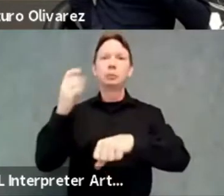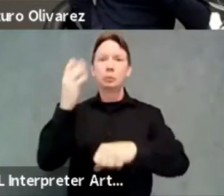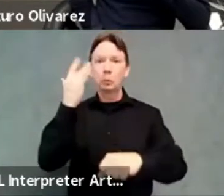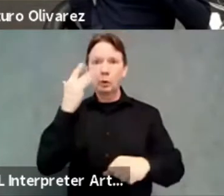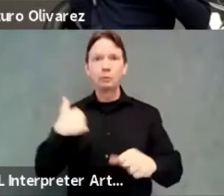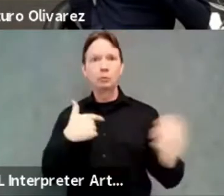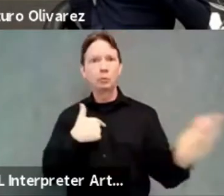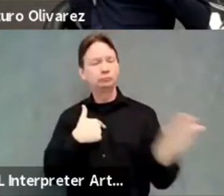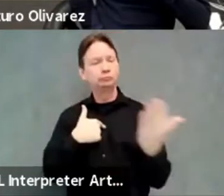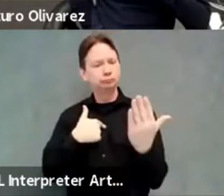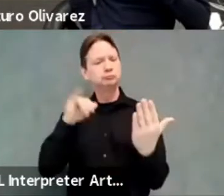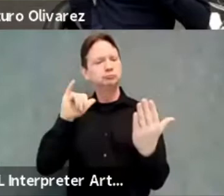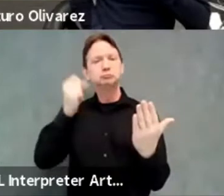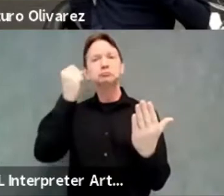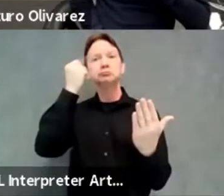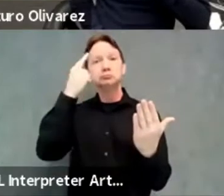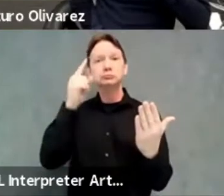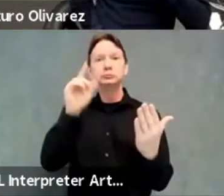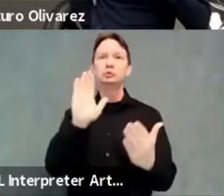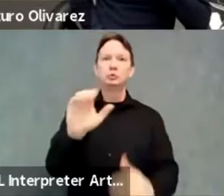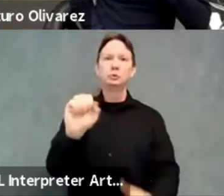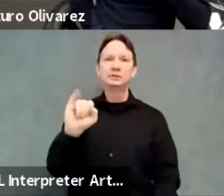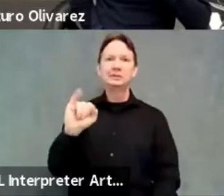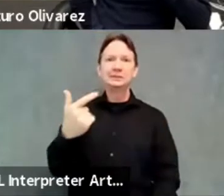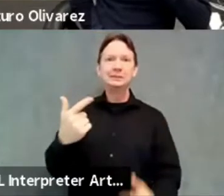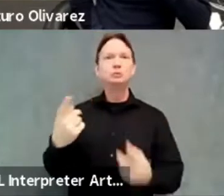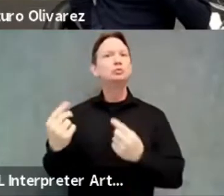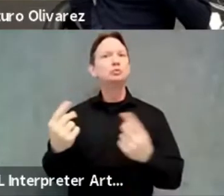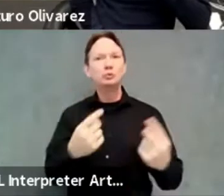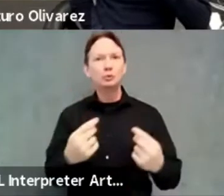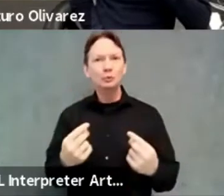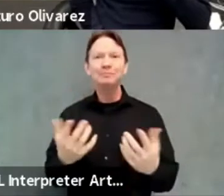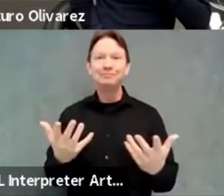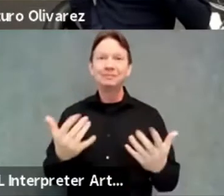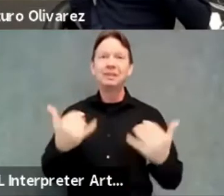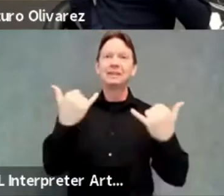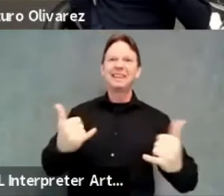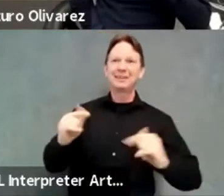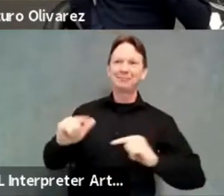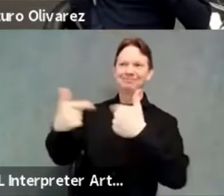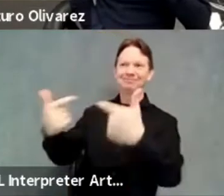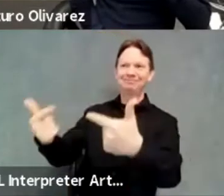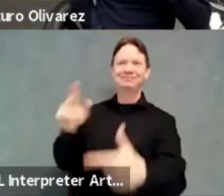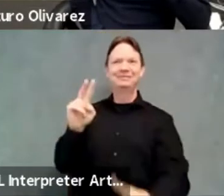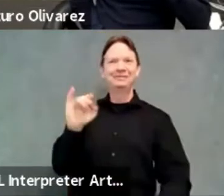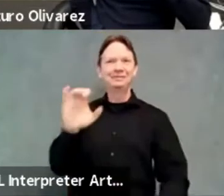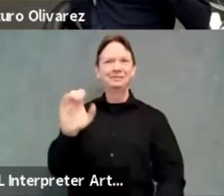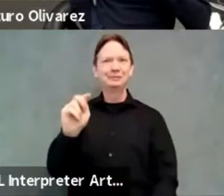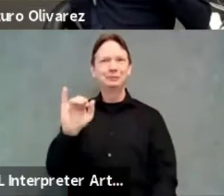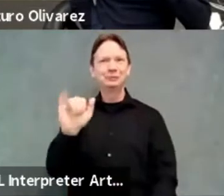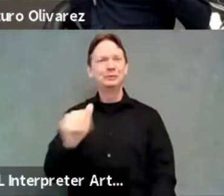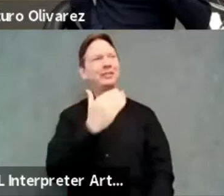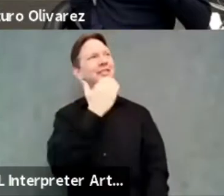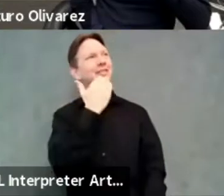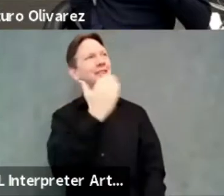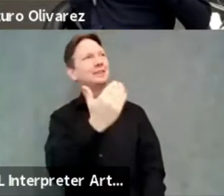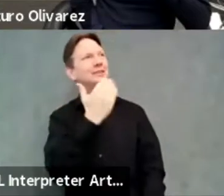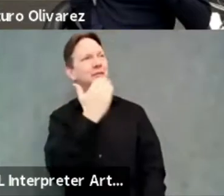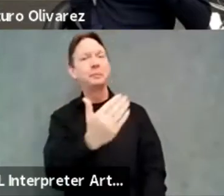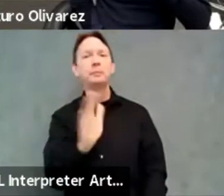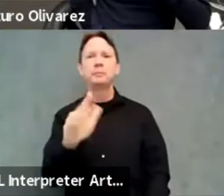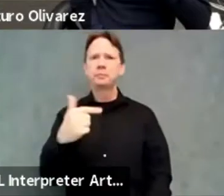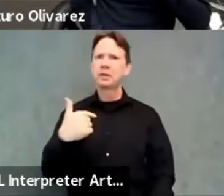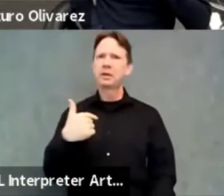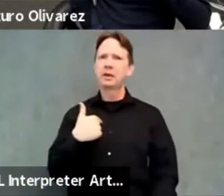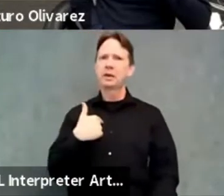SIG. And with that, now I'll turn it to Victoria. Thank you very much, Nathan. I mean, something else I'd like to add as well. I